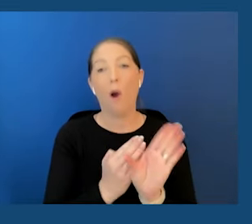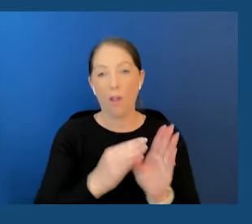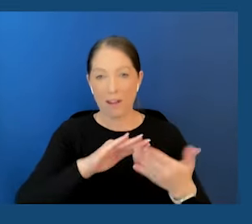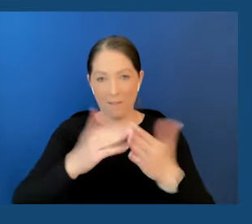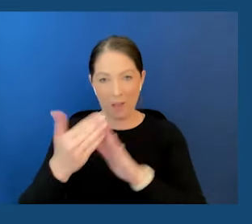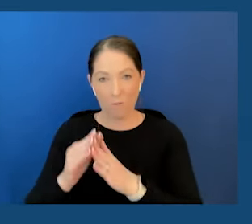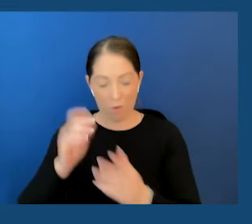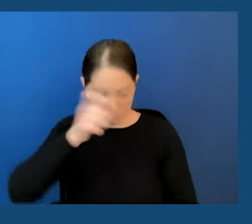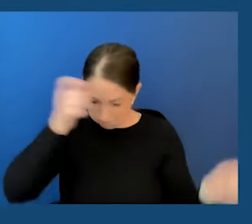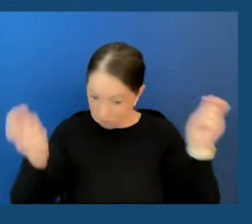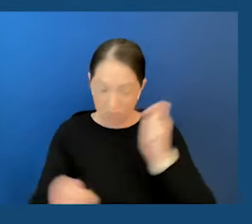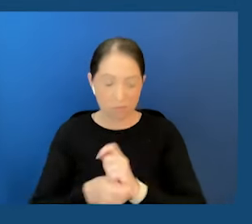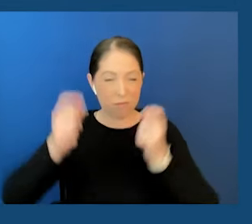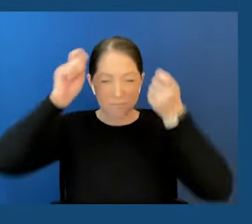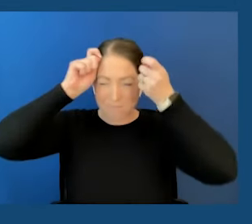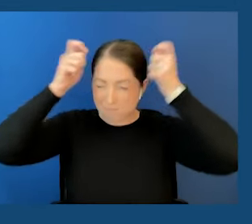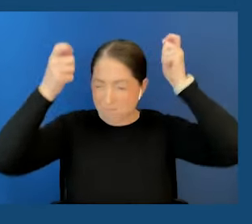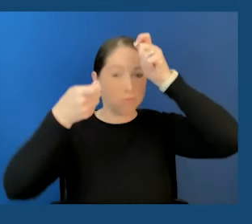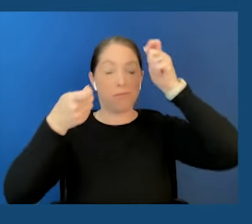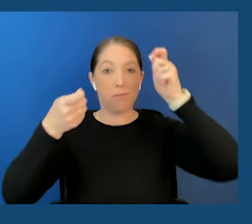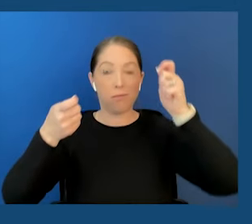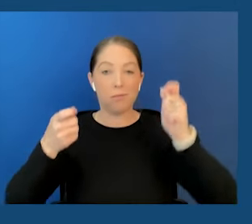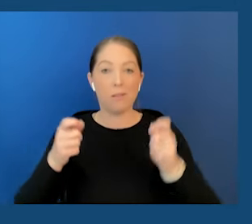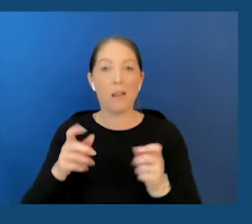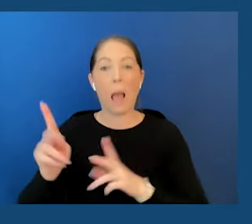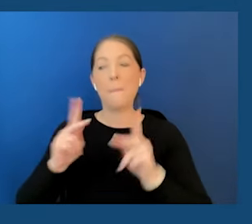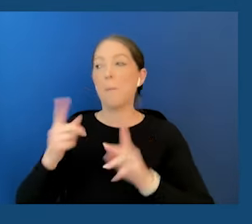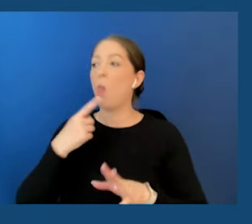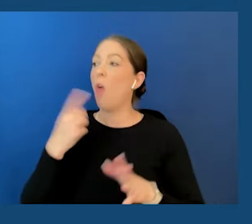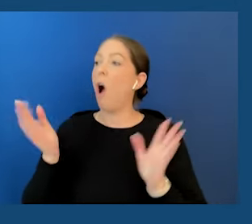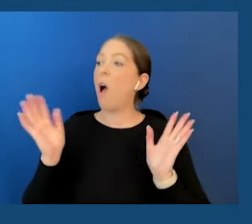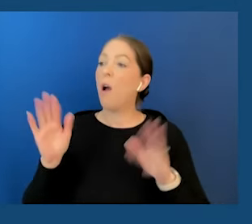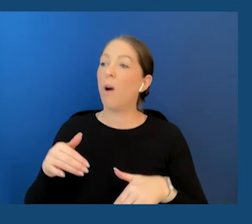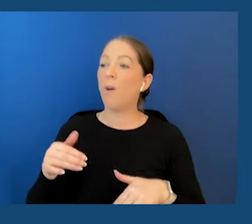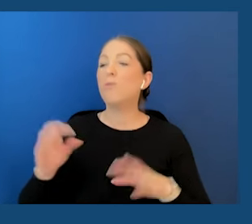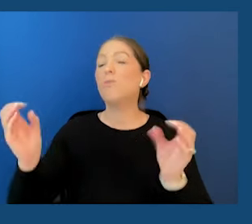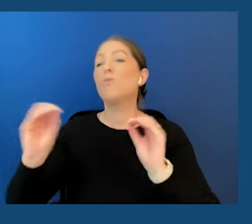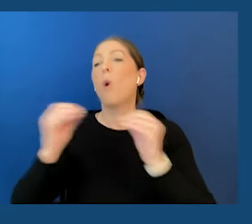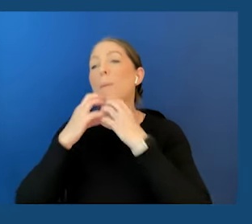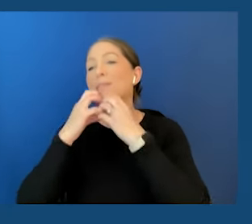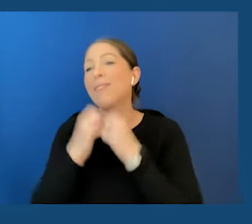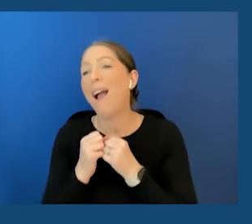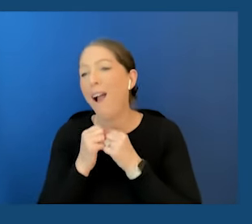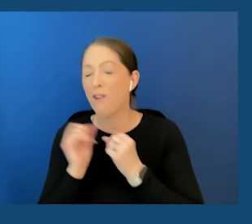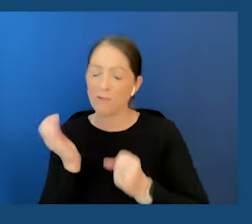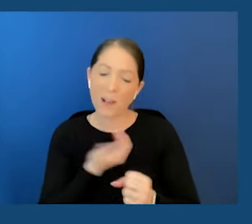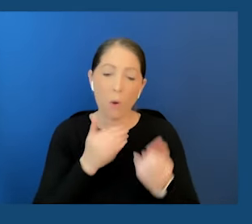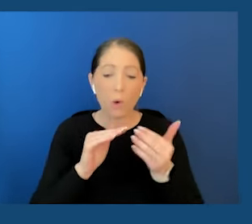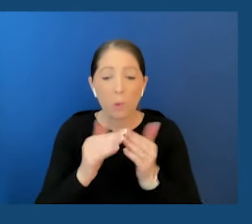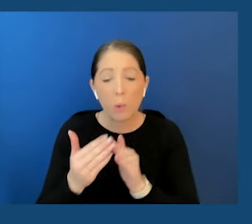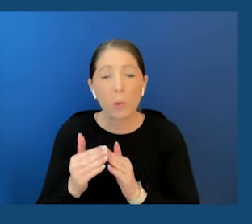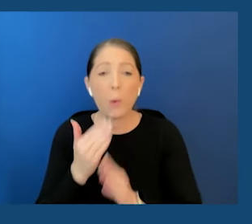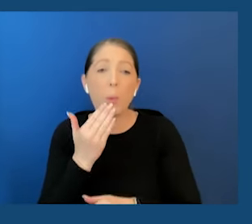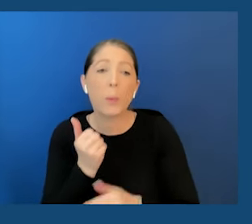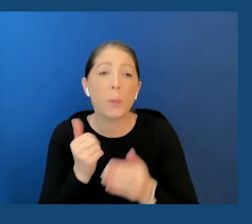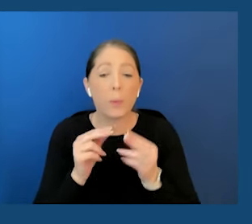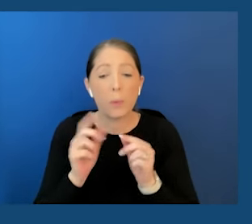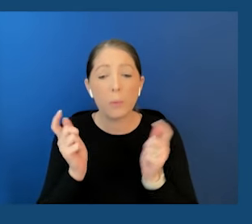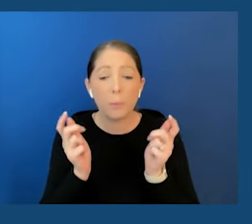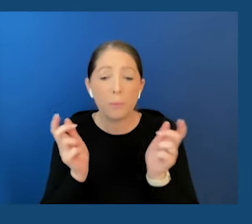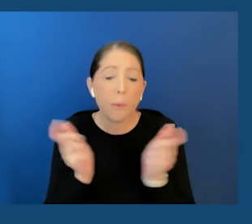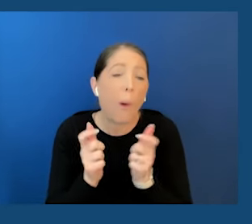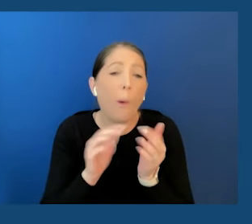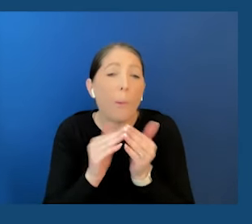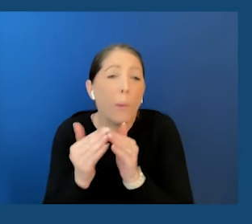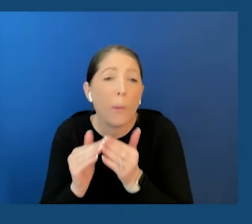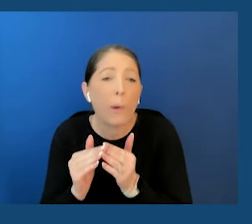it all over the state where people felt that they were, no one cared about them, especially our smaller communities. They feel like they're overlooked, and this